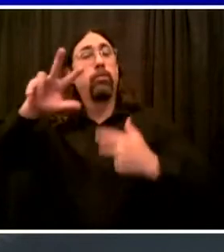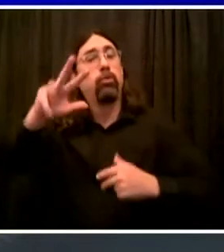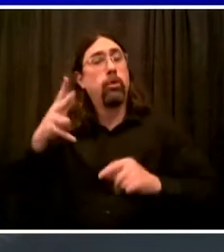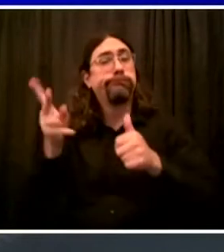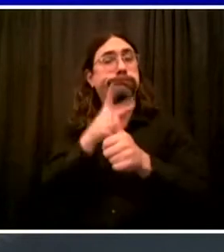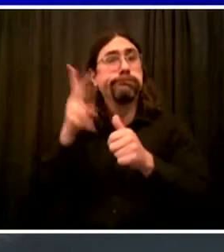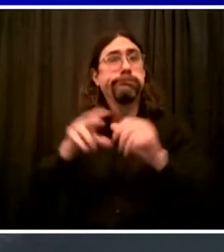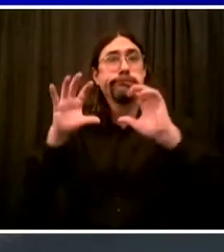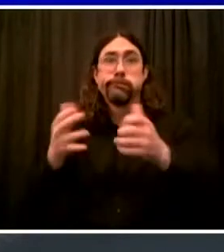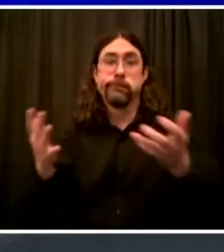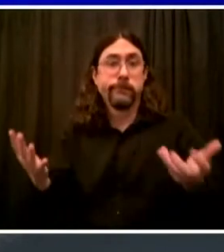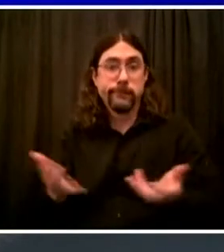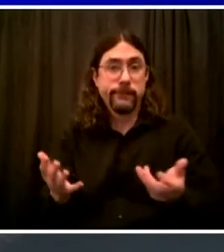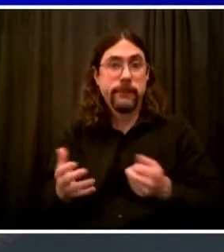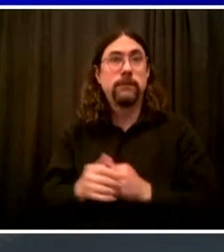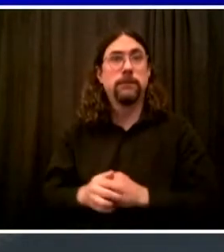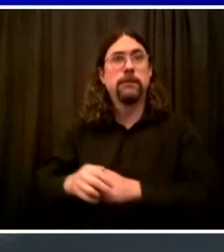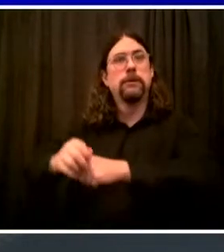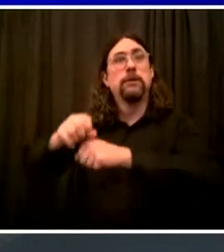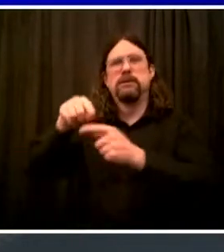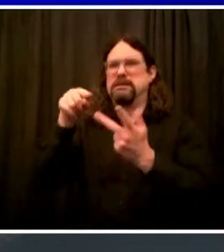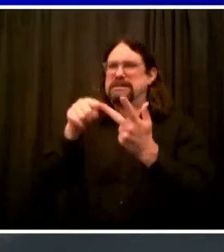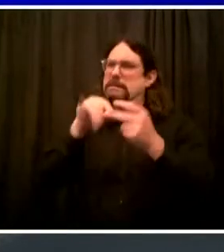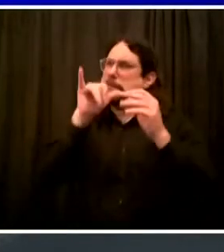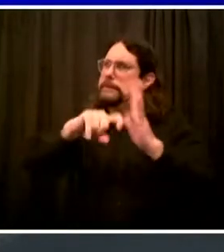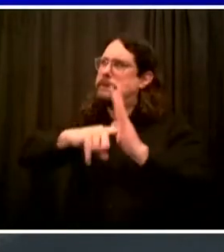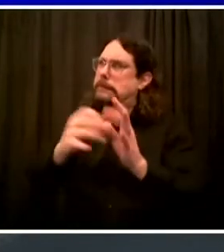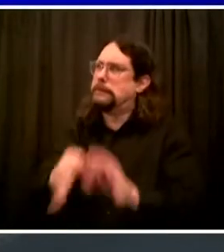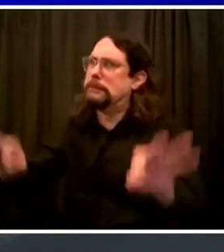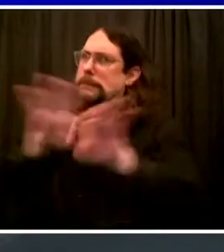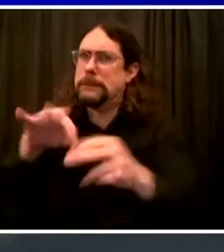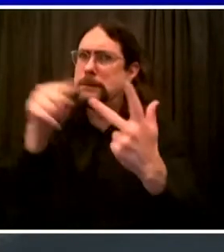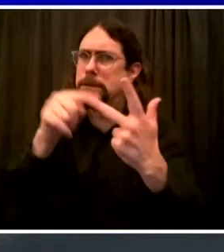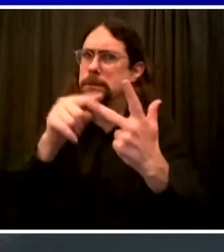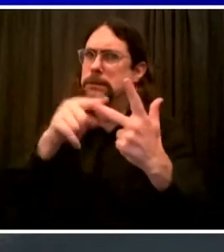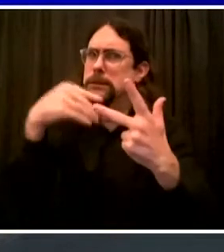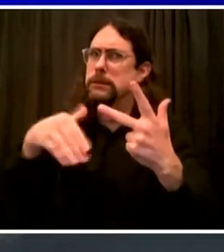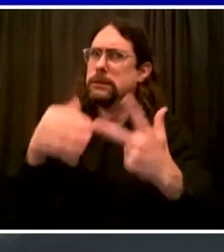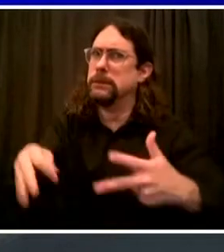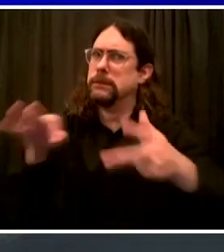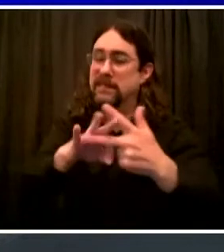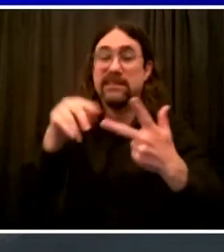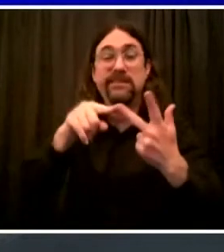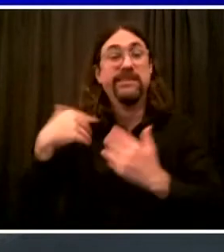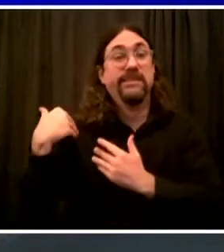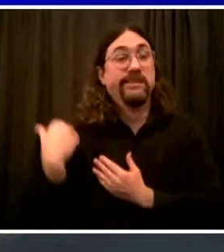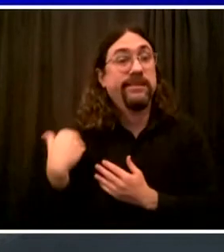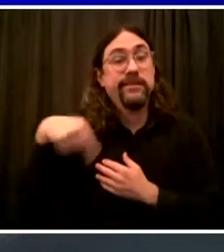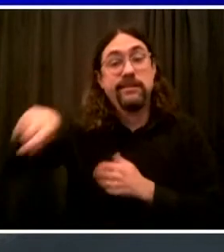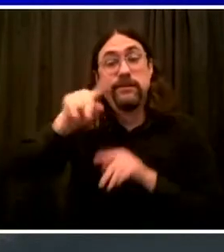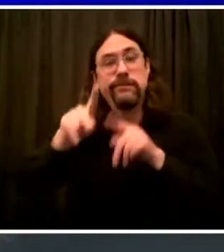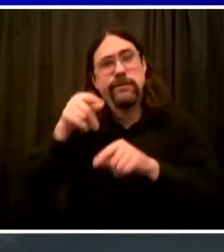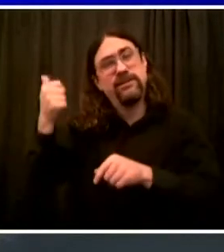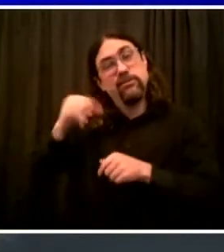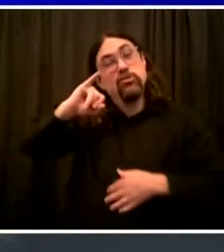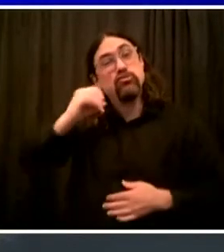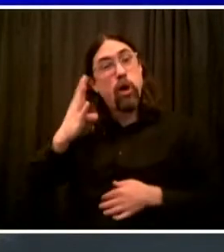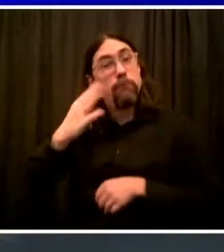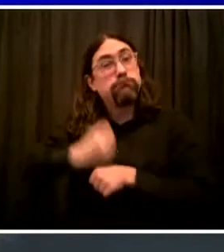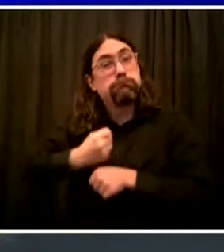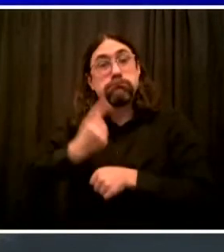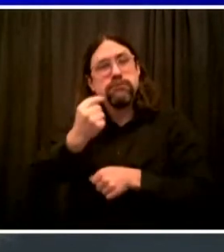They work in congregate residential settings. They take care of others. Folks who work in nursing homes, folks who work in shelters, folks who work in adult